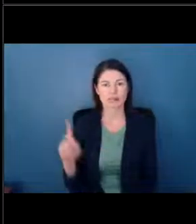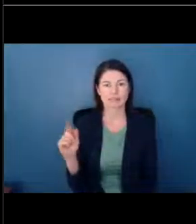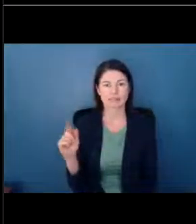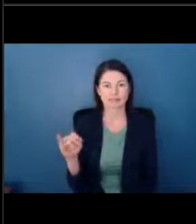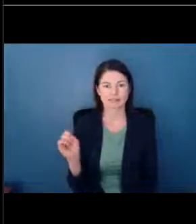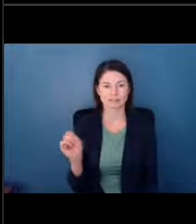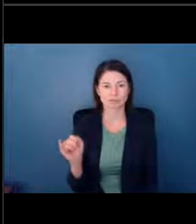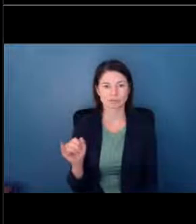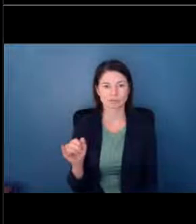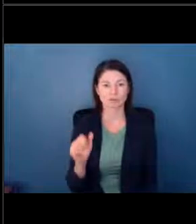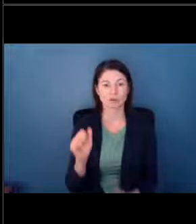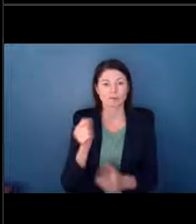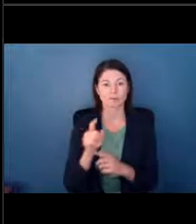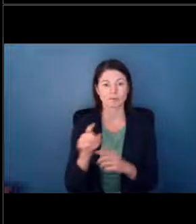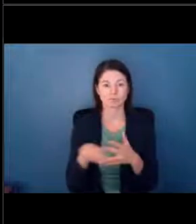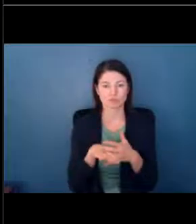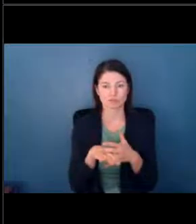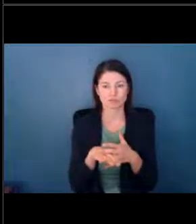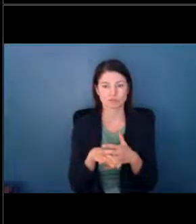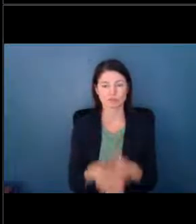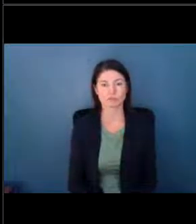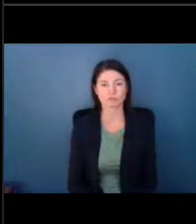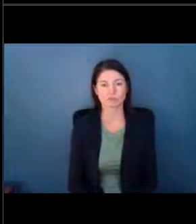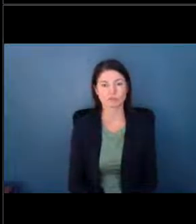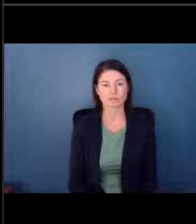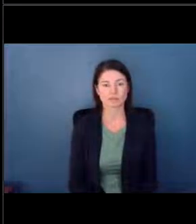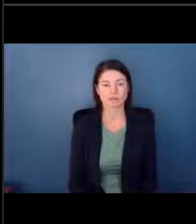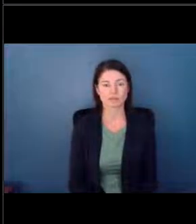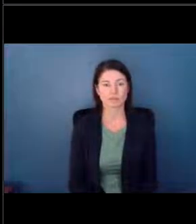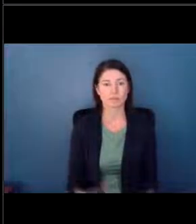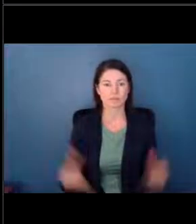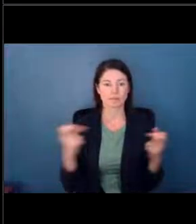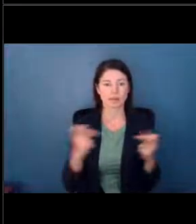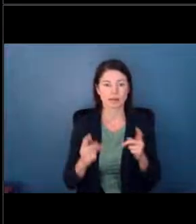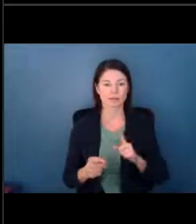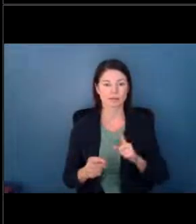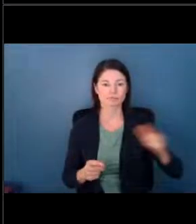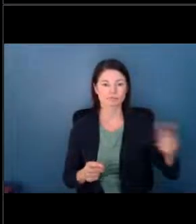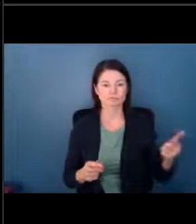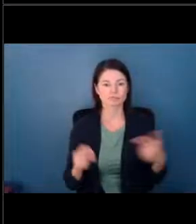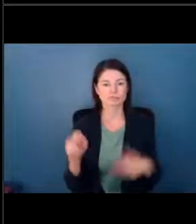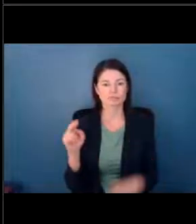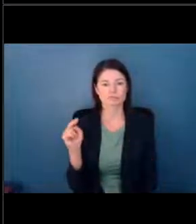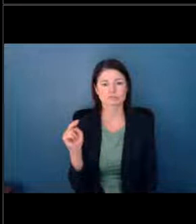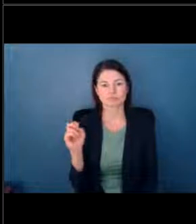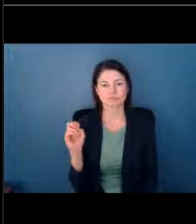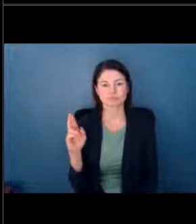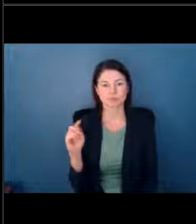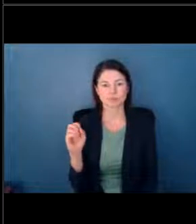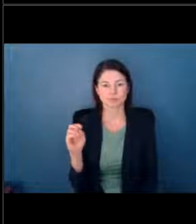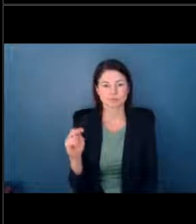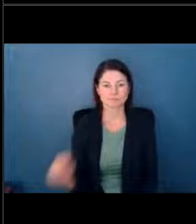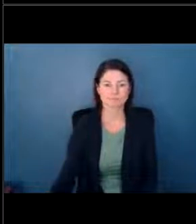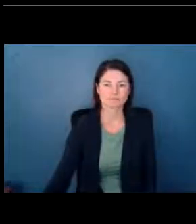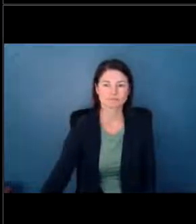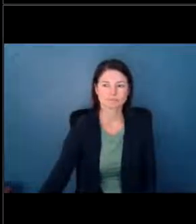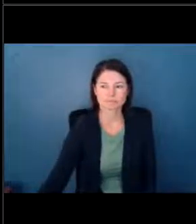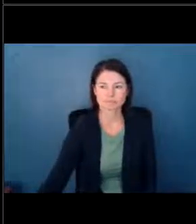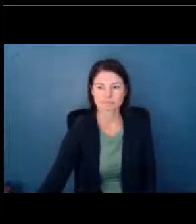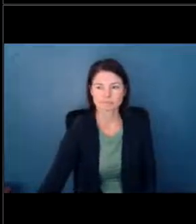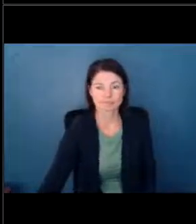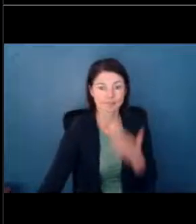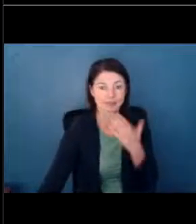We will take a 10-minute break, and when you come back, we'll turn it over to Chair Norton.